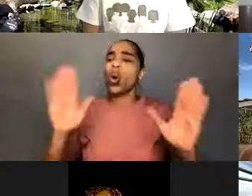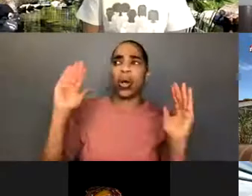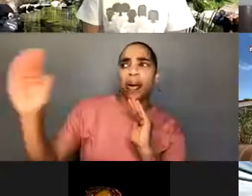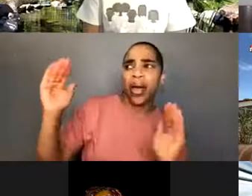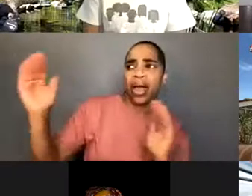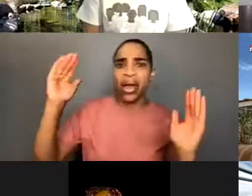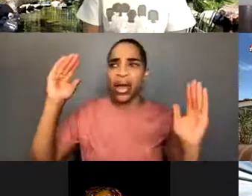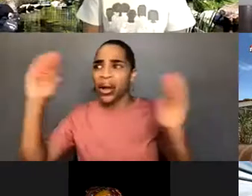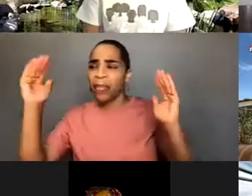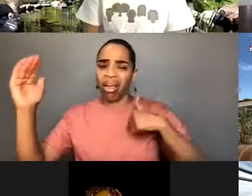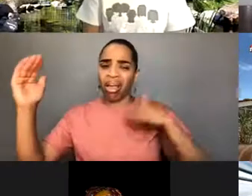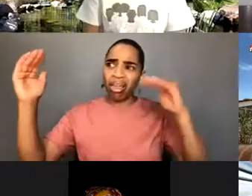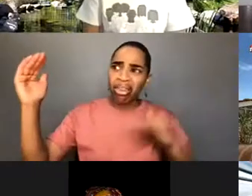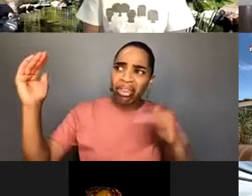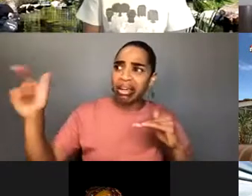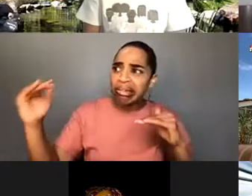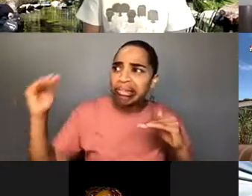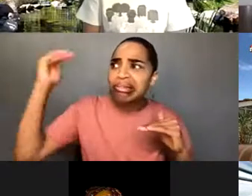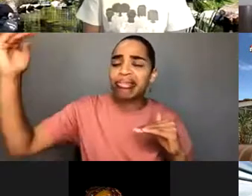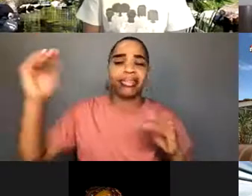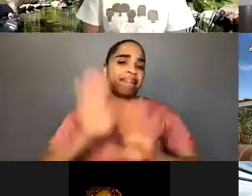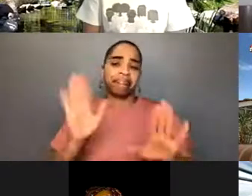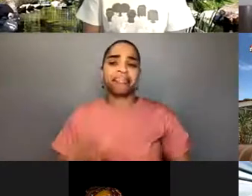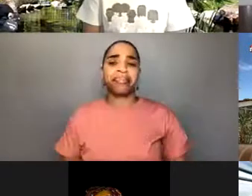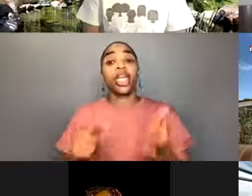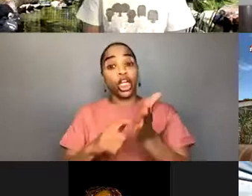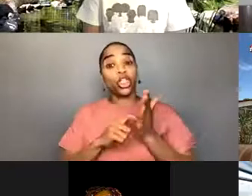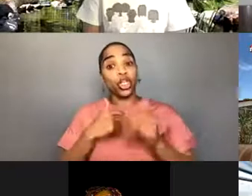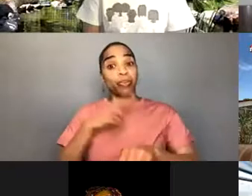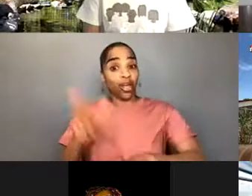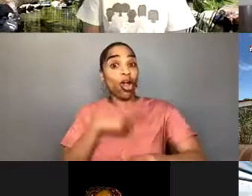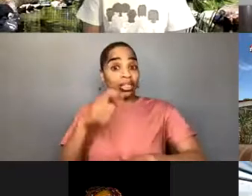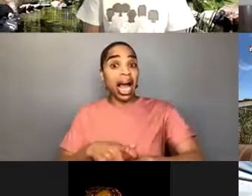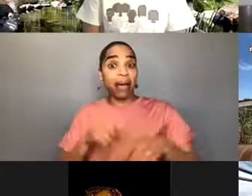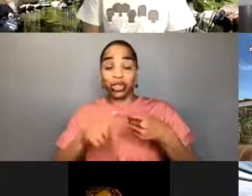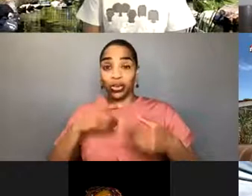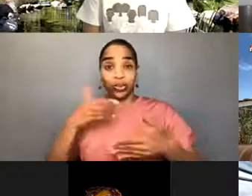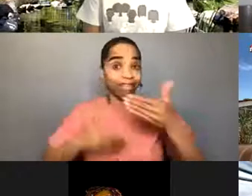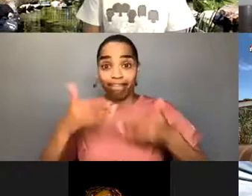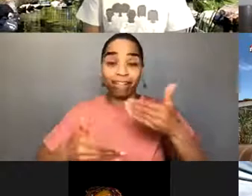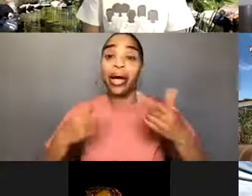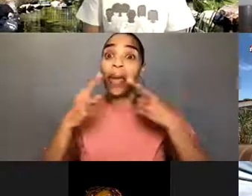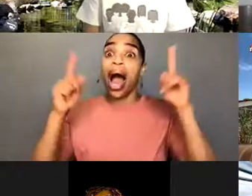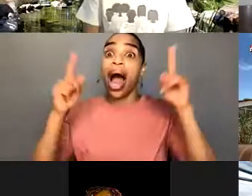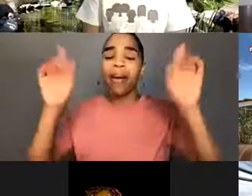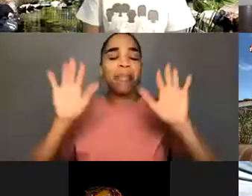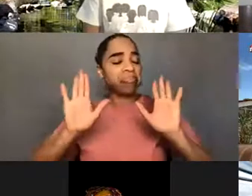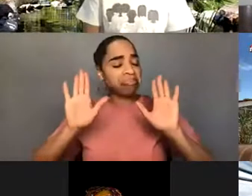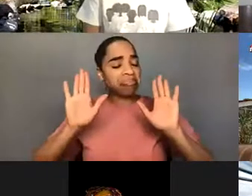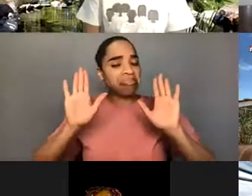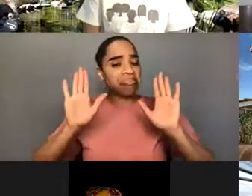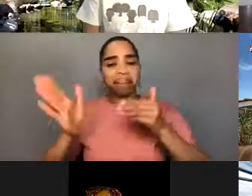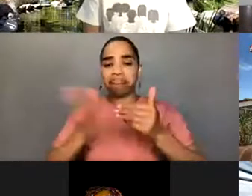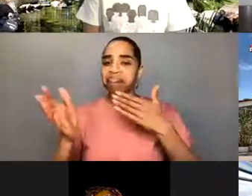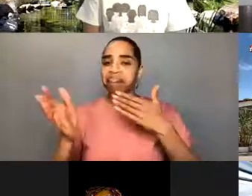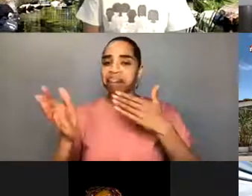other people and their journey. It took me longer to get where I am than some other folks, but I